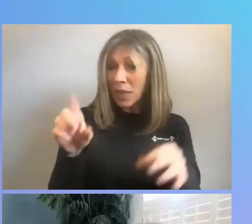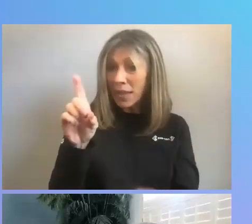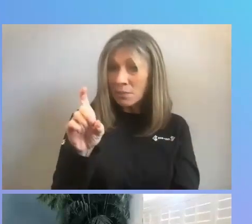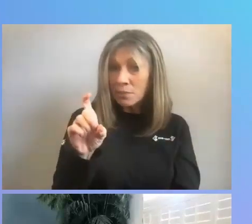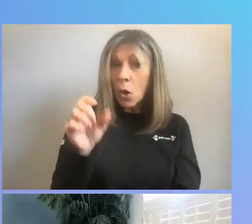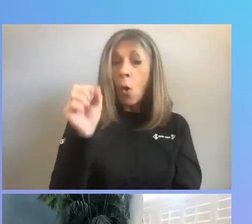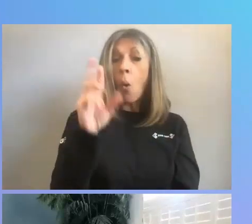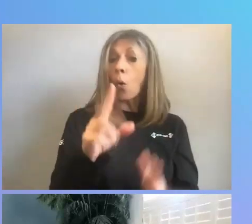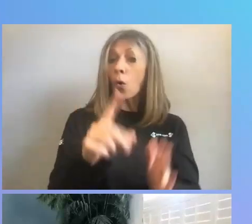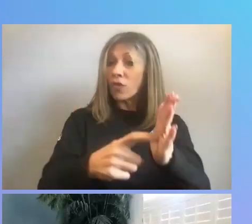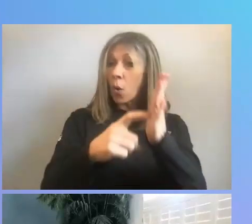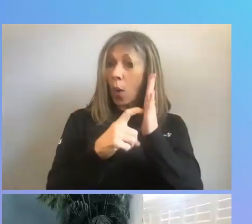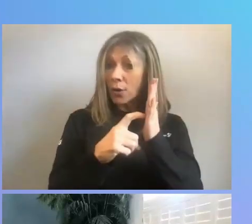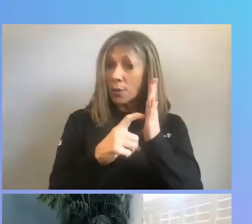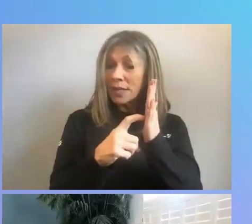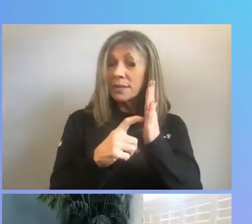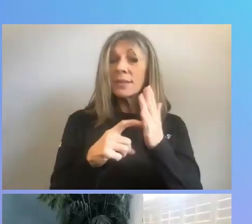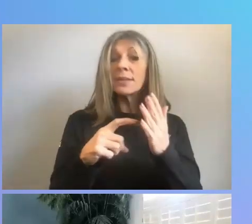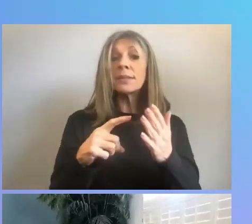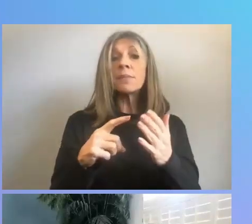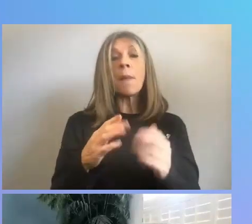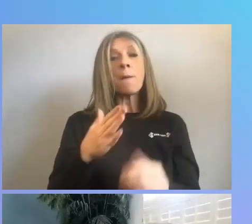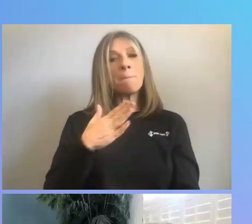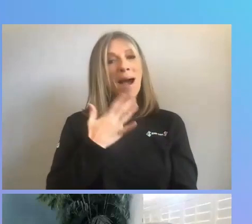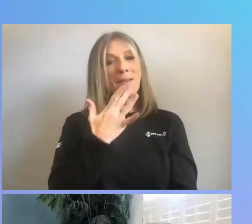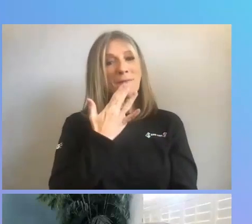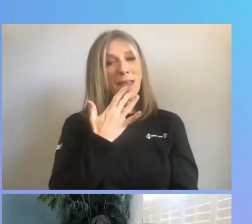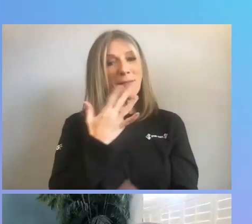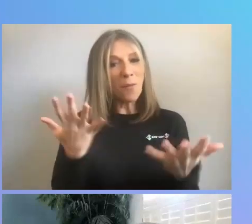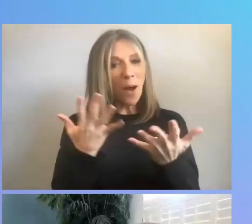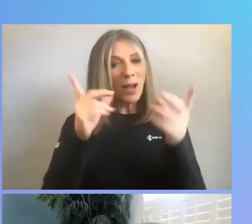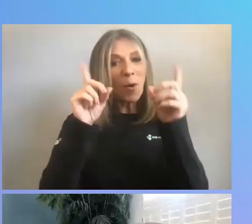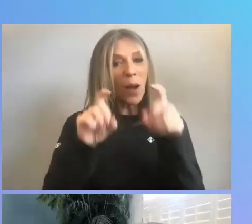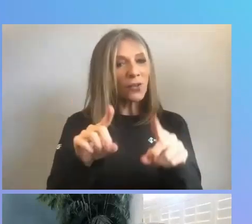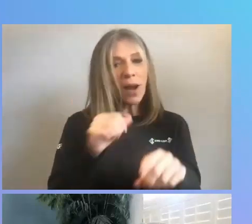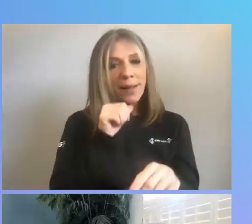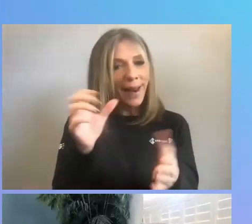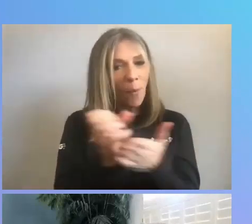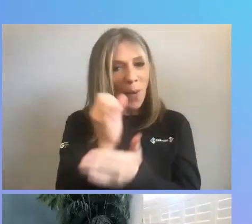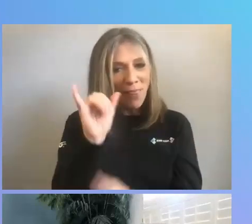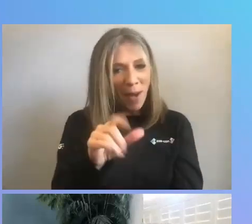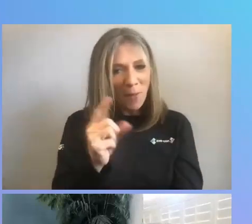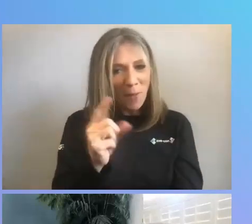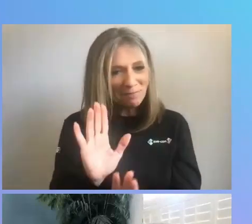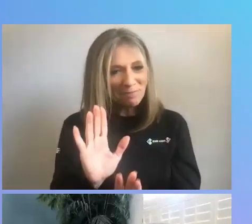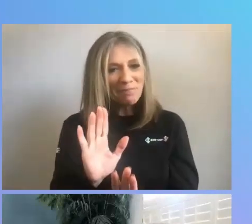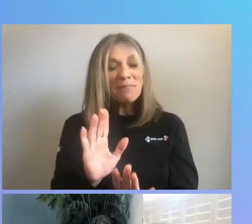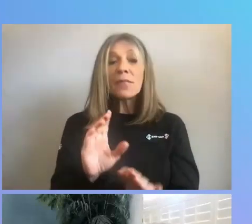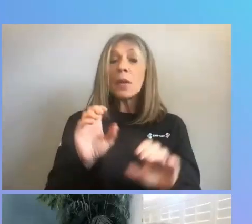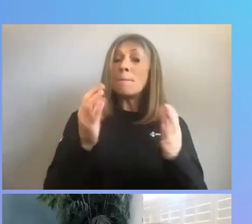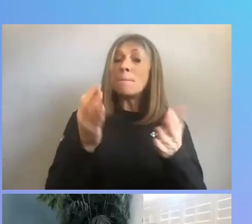or requirements? My favorite was the question. I didn't win that one though. Could it be a